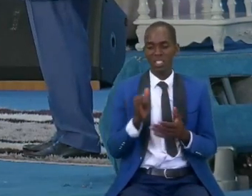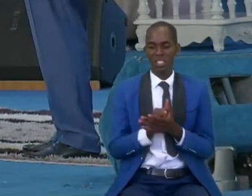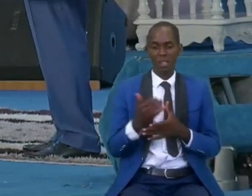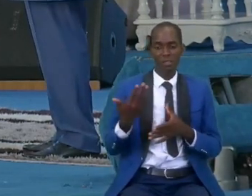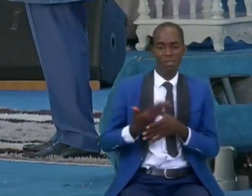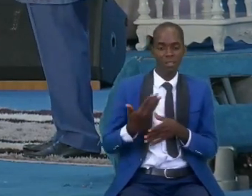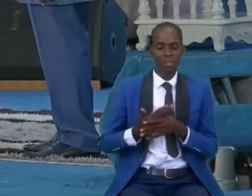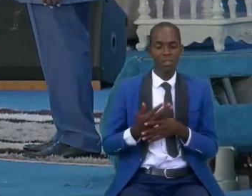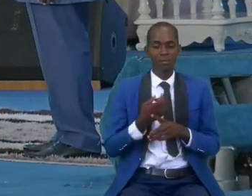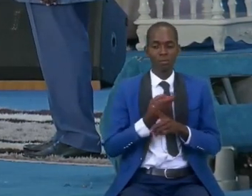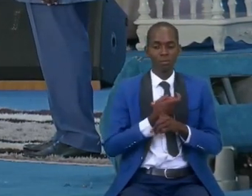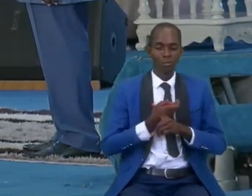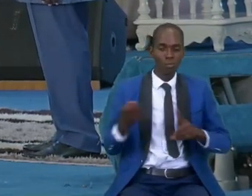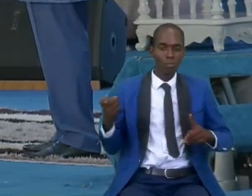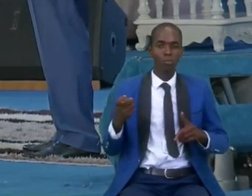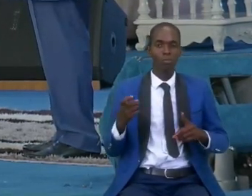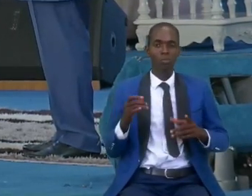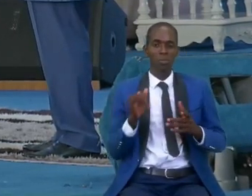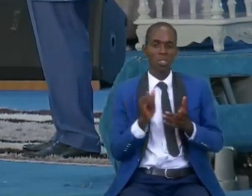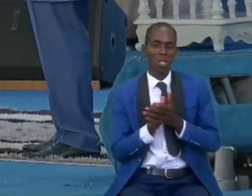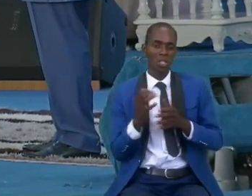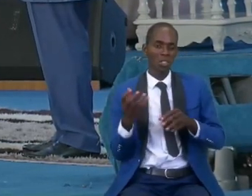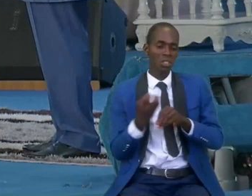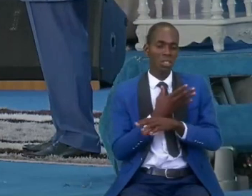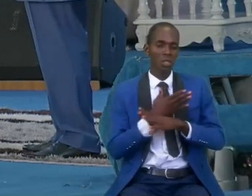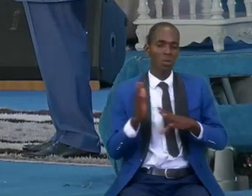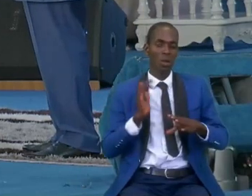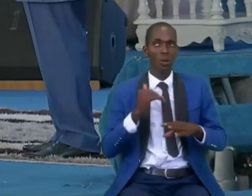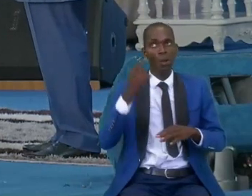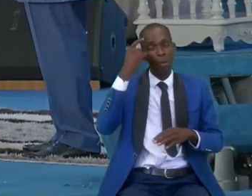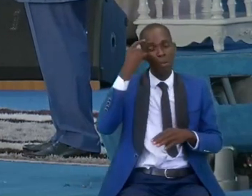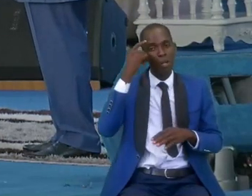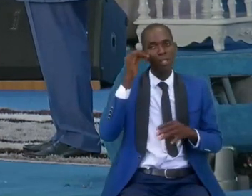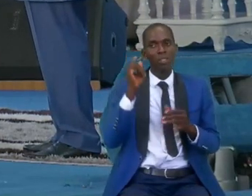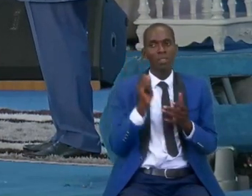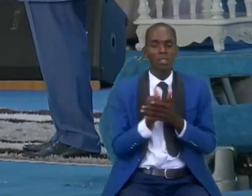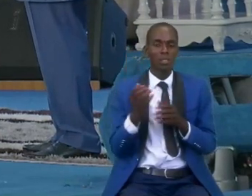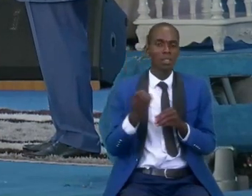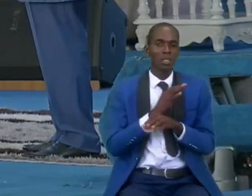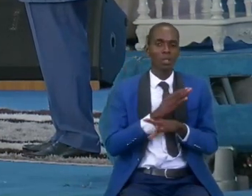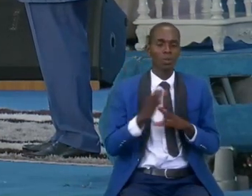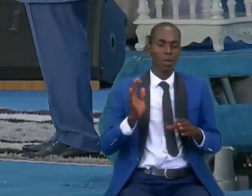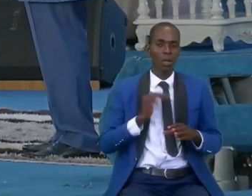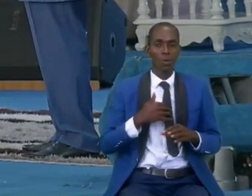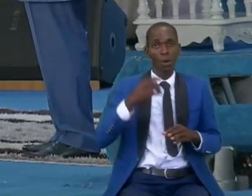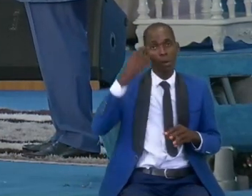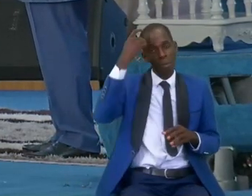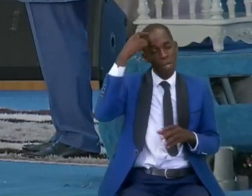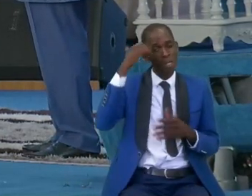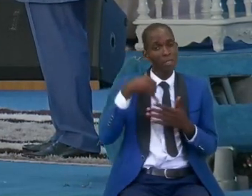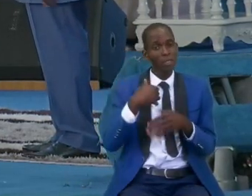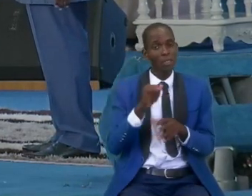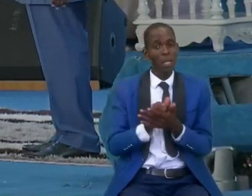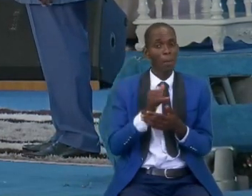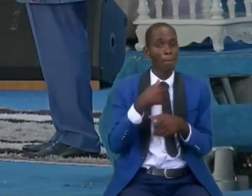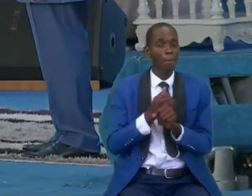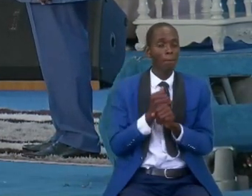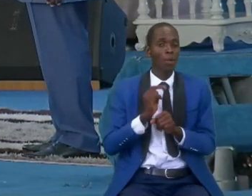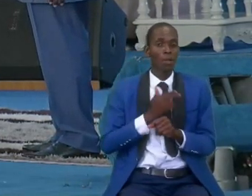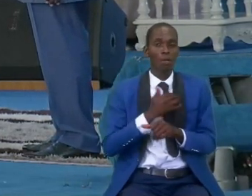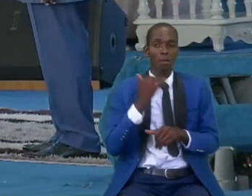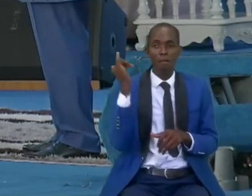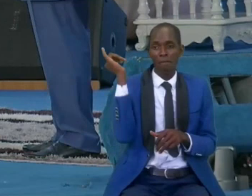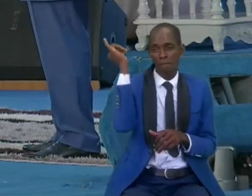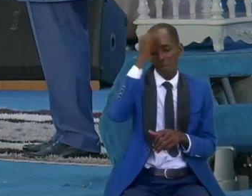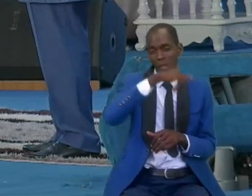that took away our mind, that made us foolish, senseless, silly. I'm going to surrender to